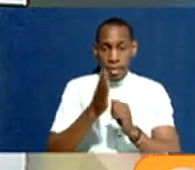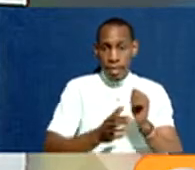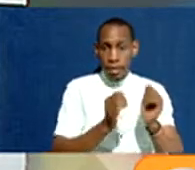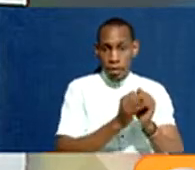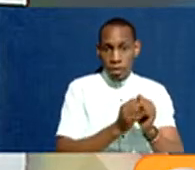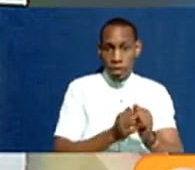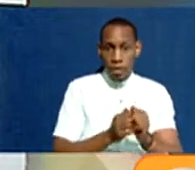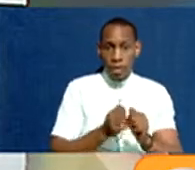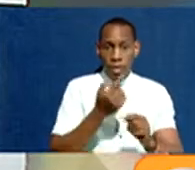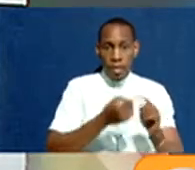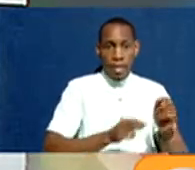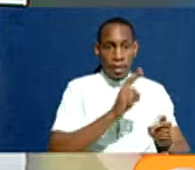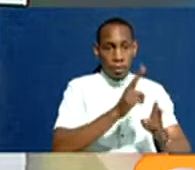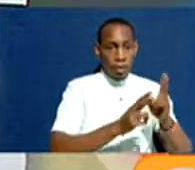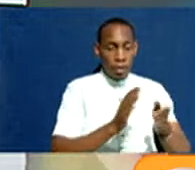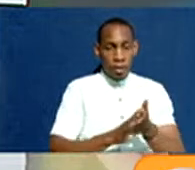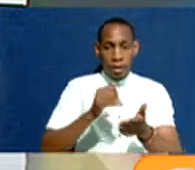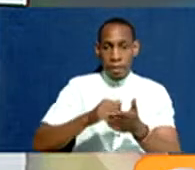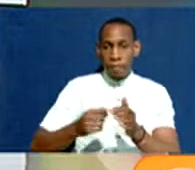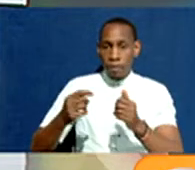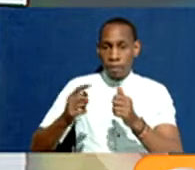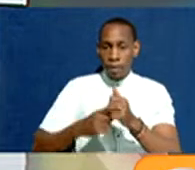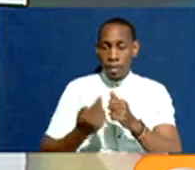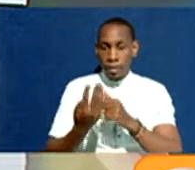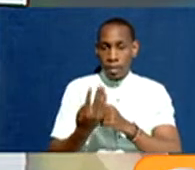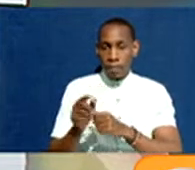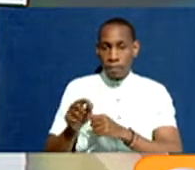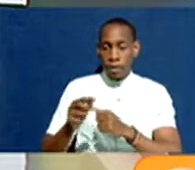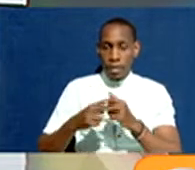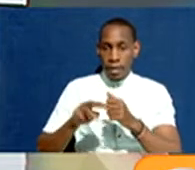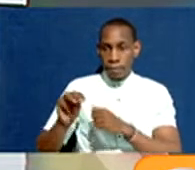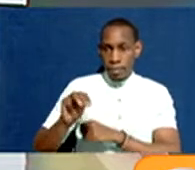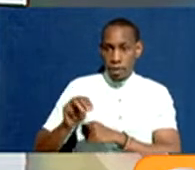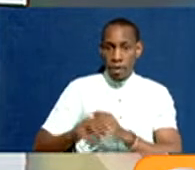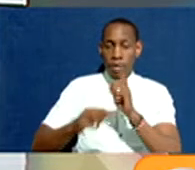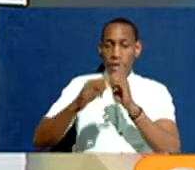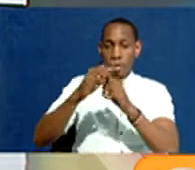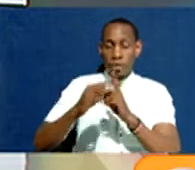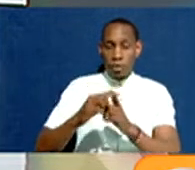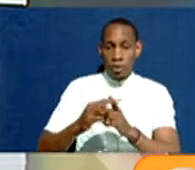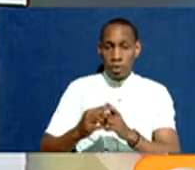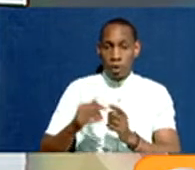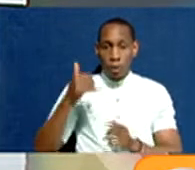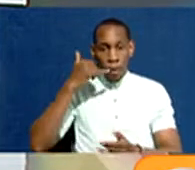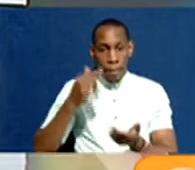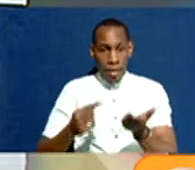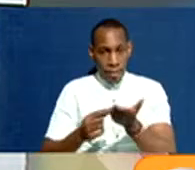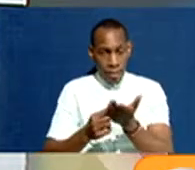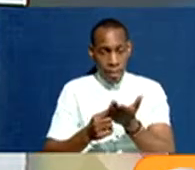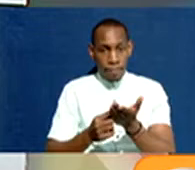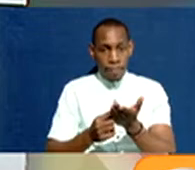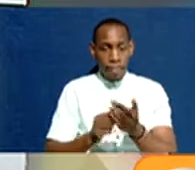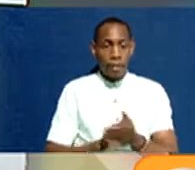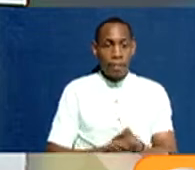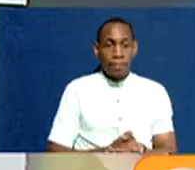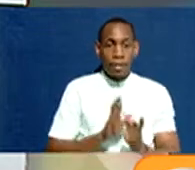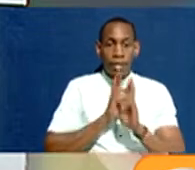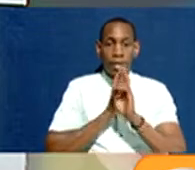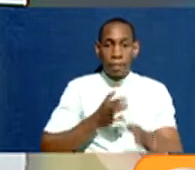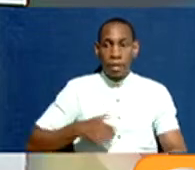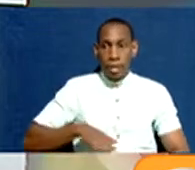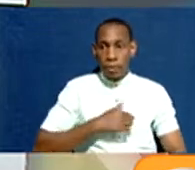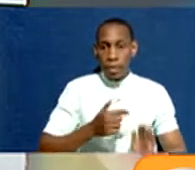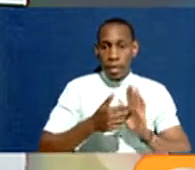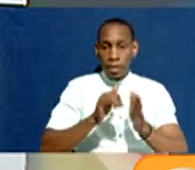October 2022, out of 64.7 million total mobile SIM subscriptions. Emily Chebet